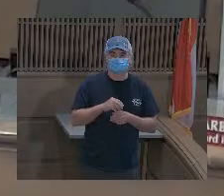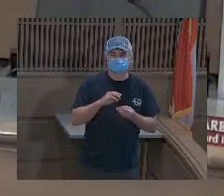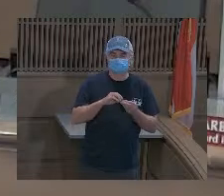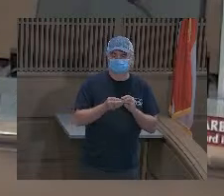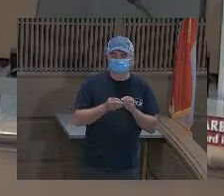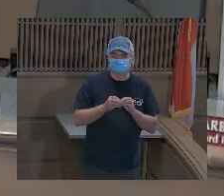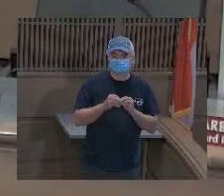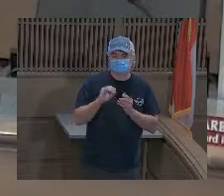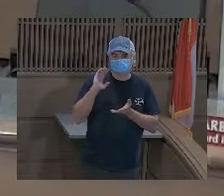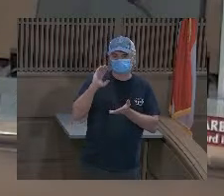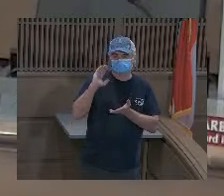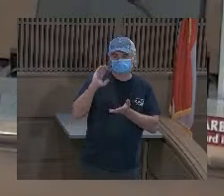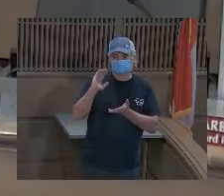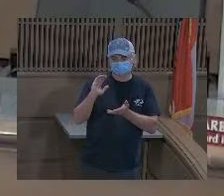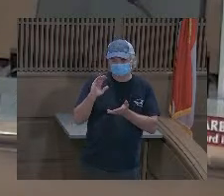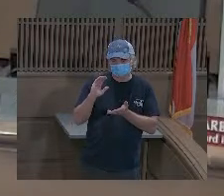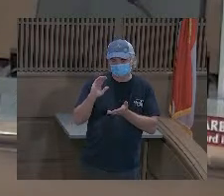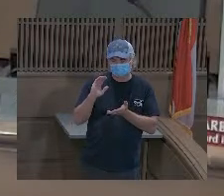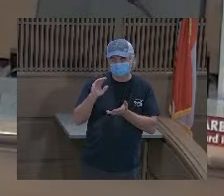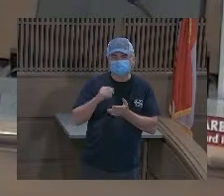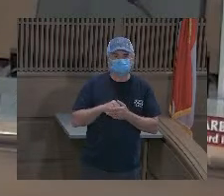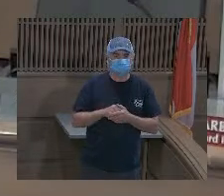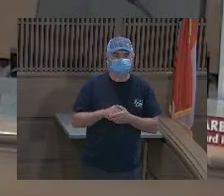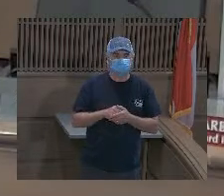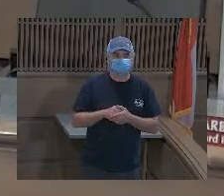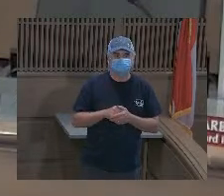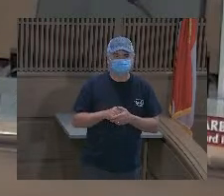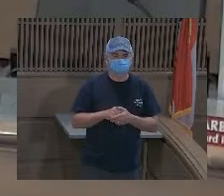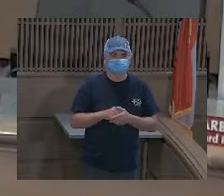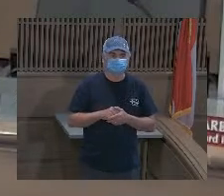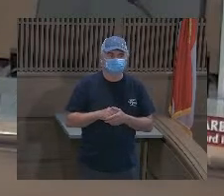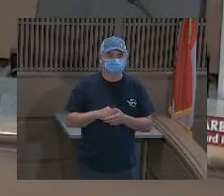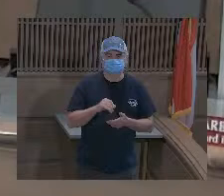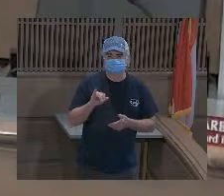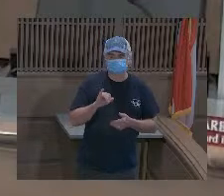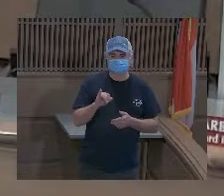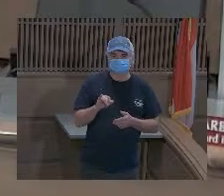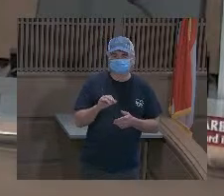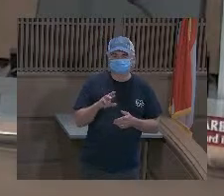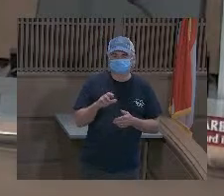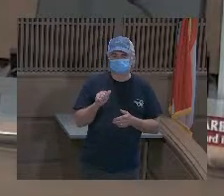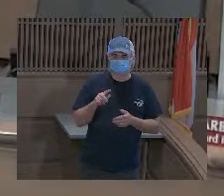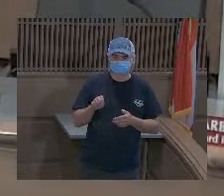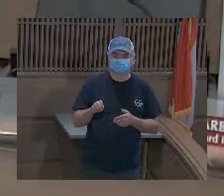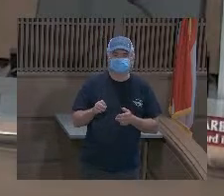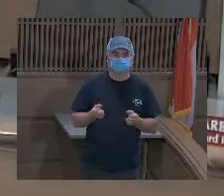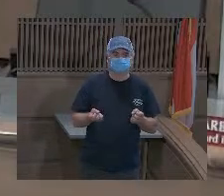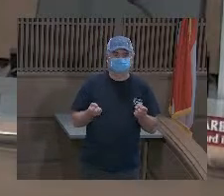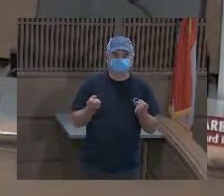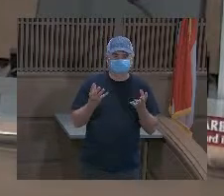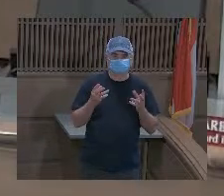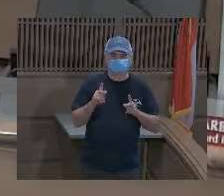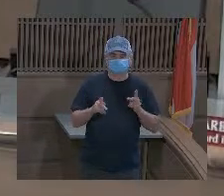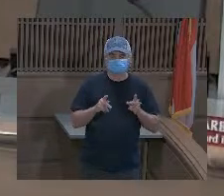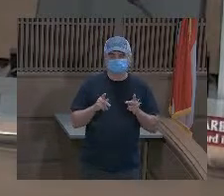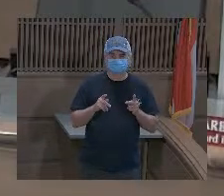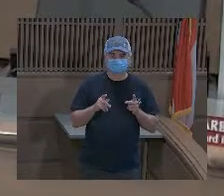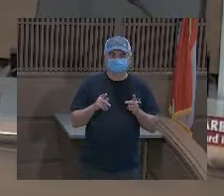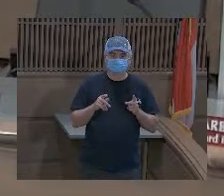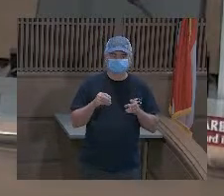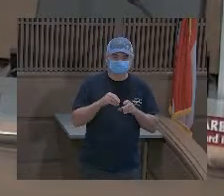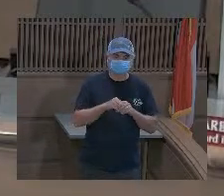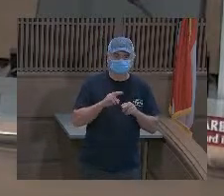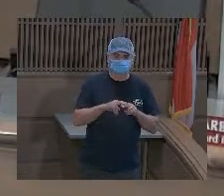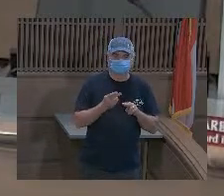down somewhat, the infection rate, the number of hospitalizations, and the positivity rates